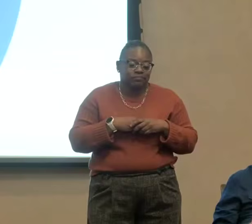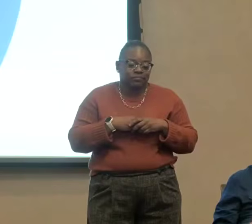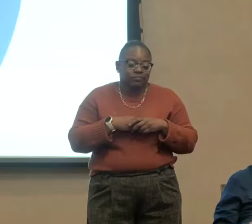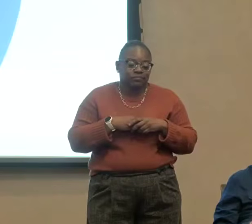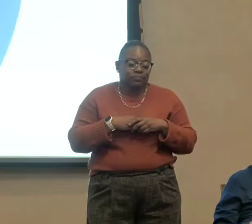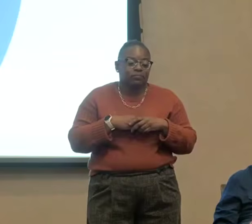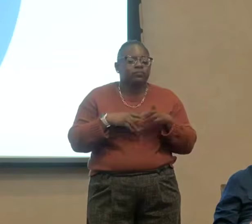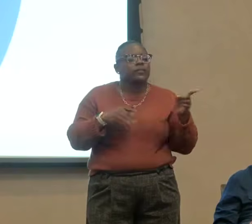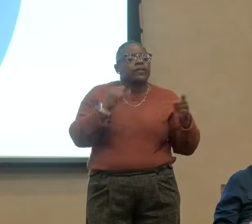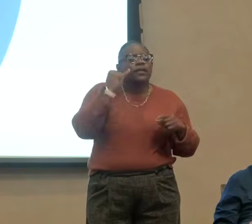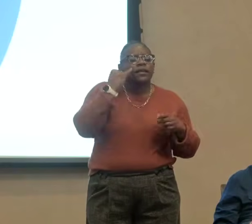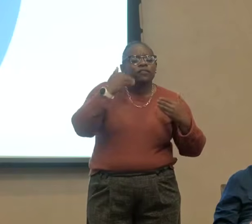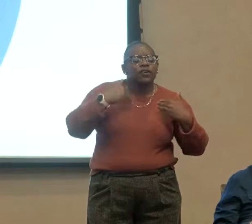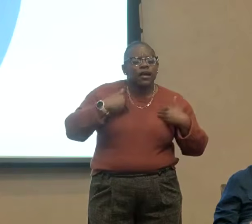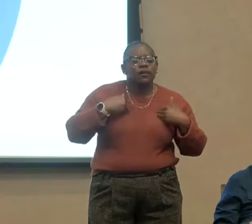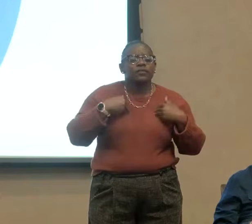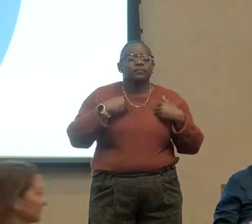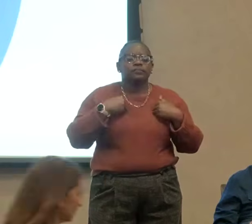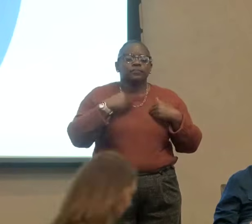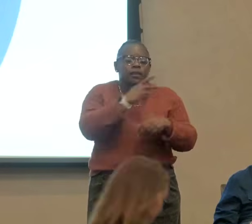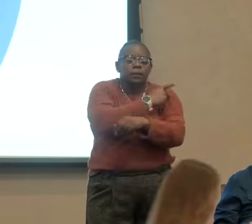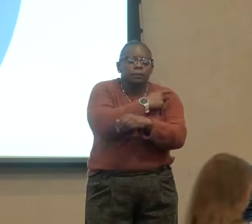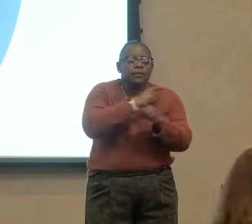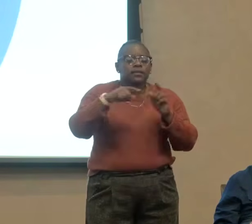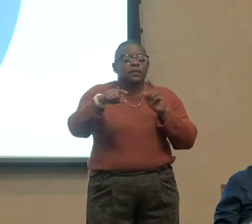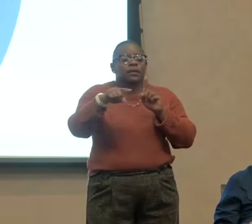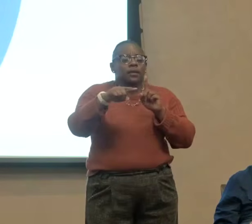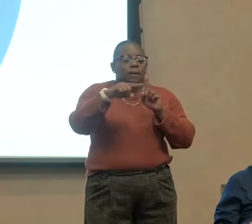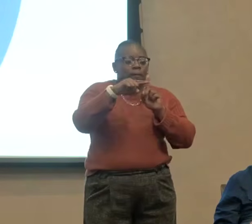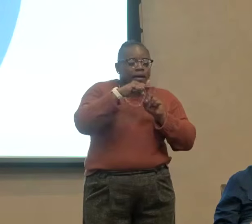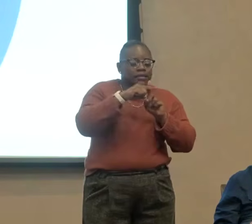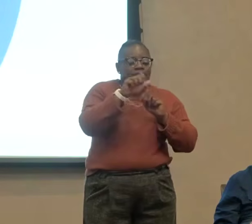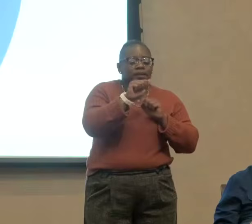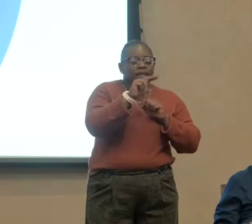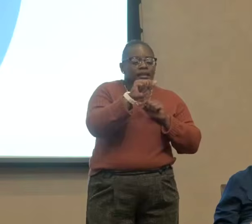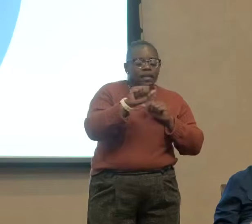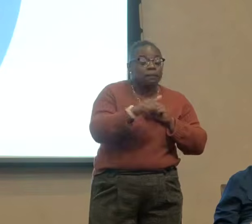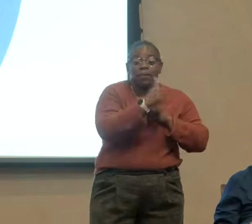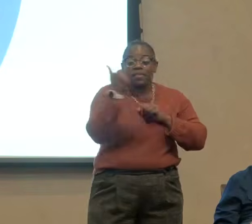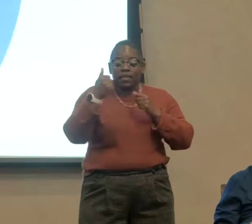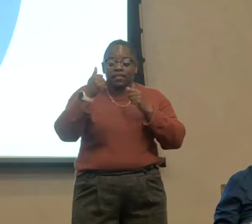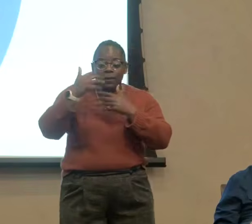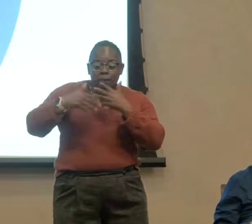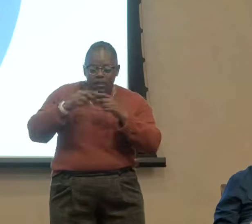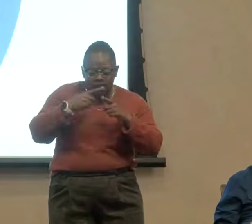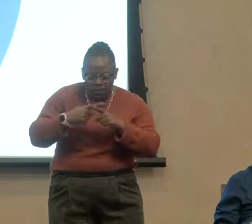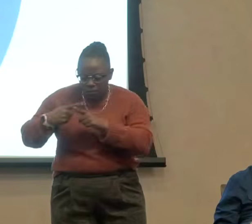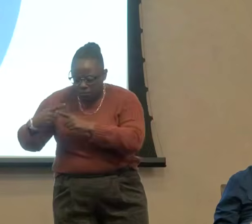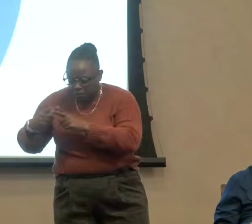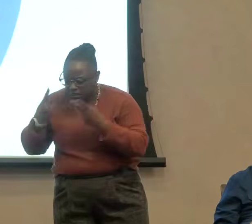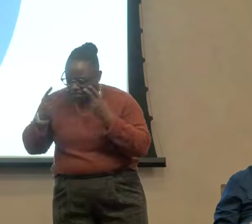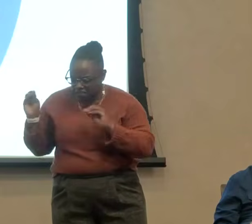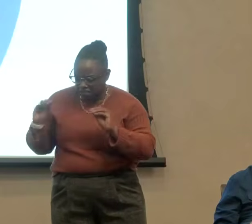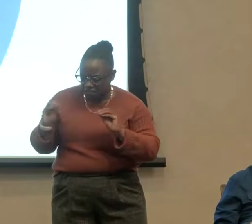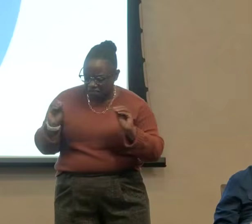If you have a patient with positive ANA but no other markers for lupus, how frequently should you be retested? Well, that's the whole